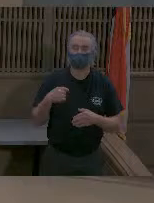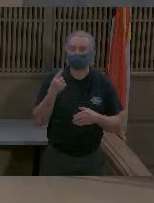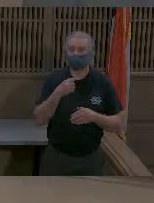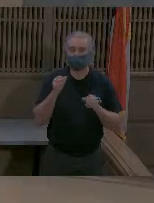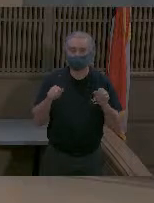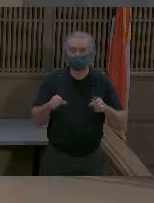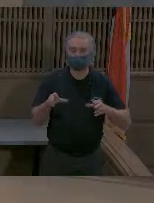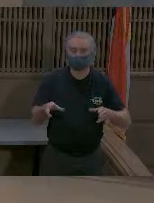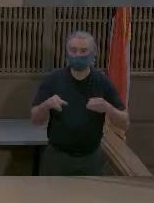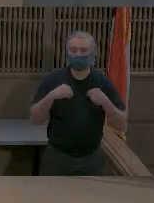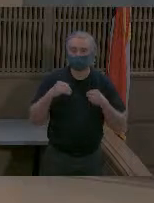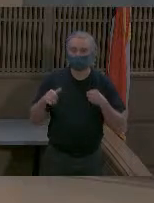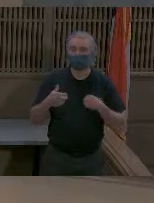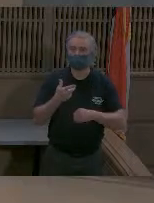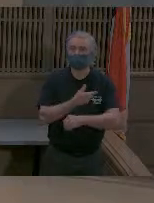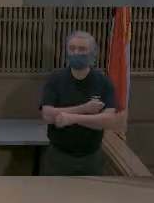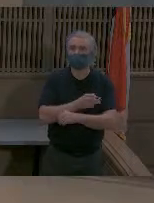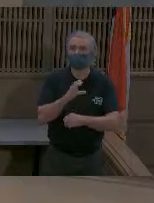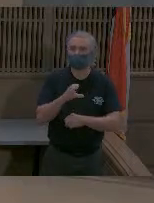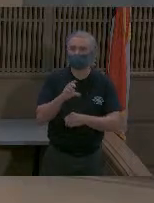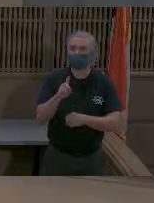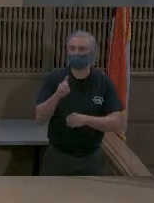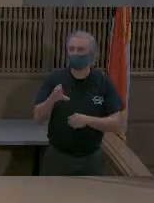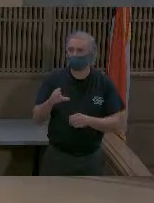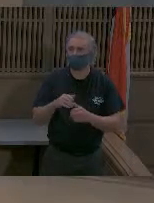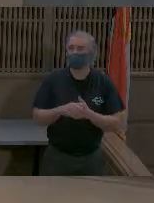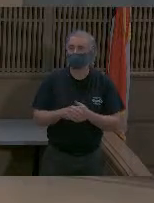it's primarily the CDC that